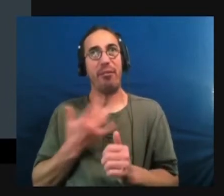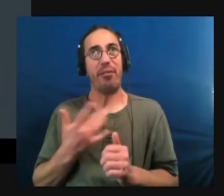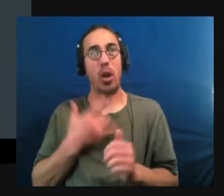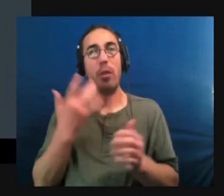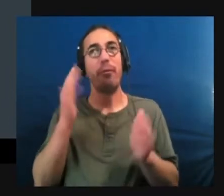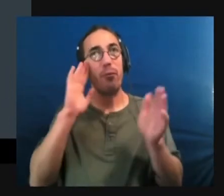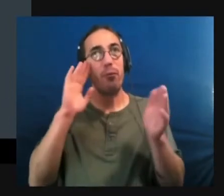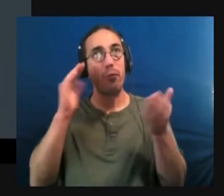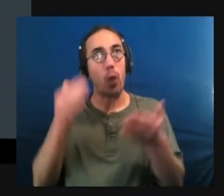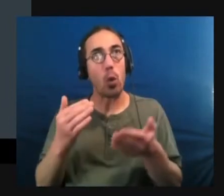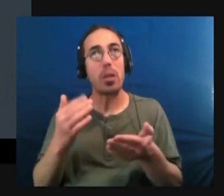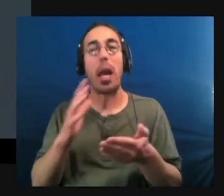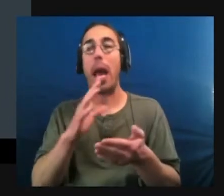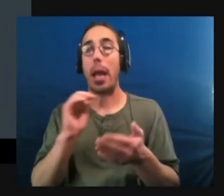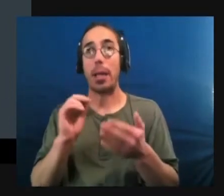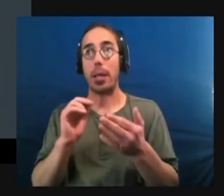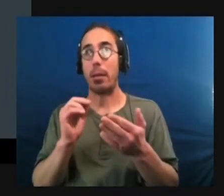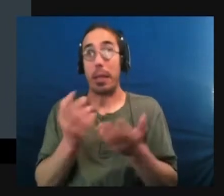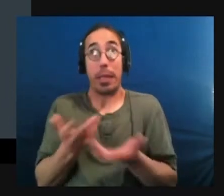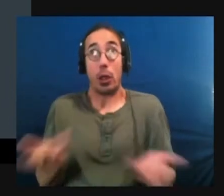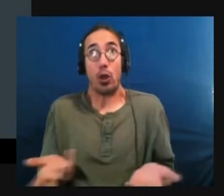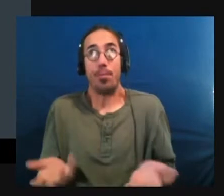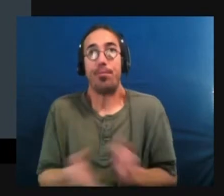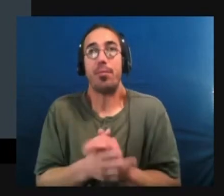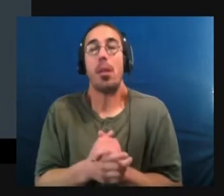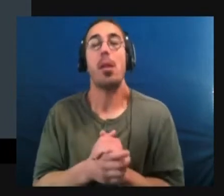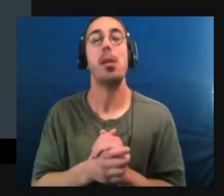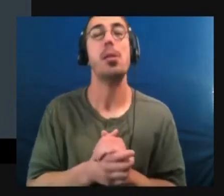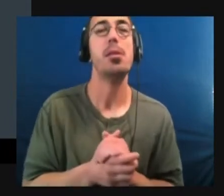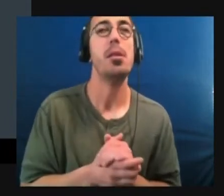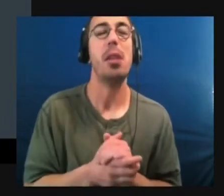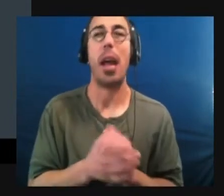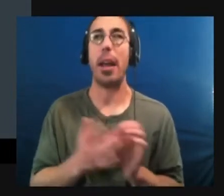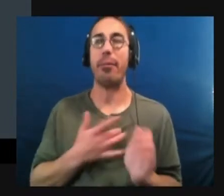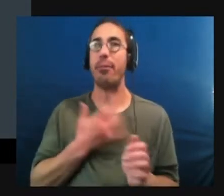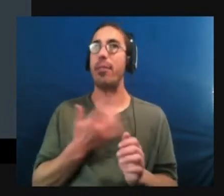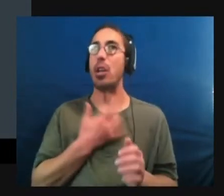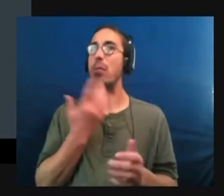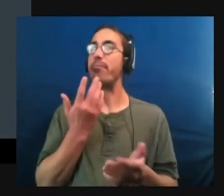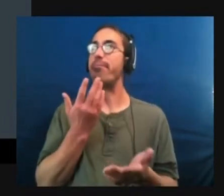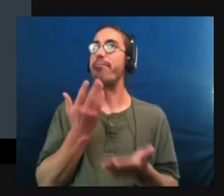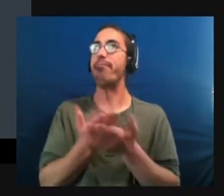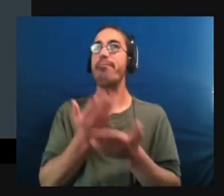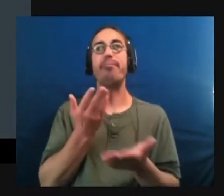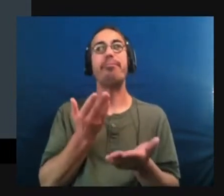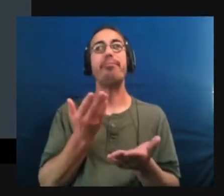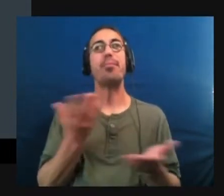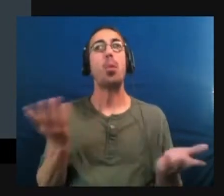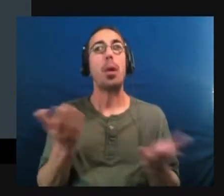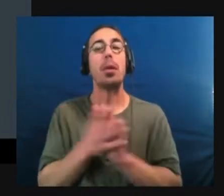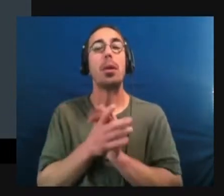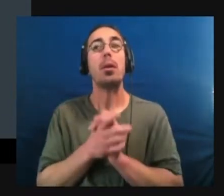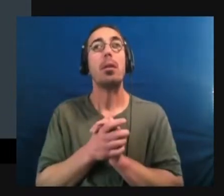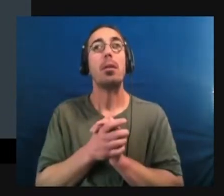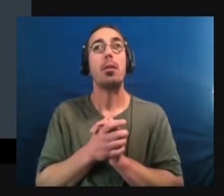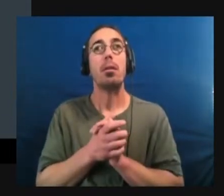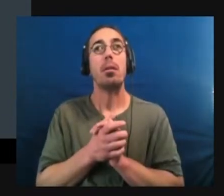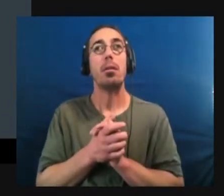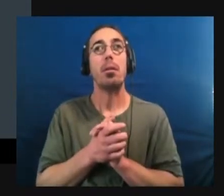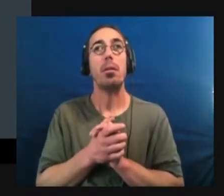and feel present and feel validated and feel seen is come to